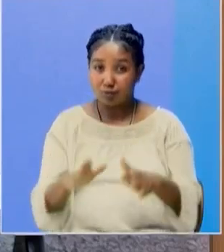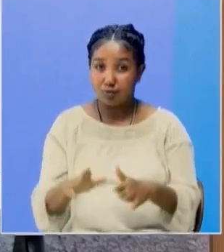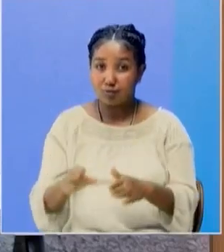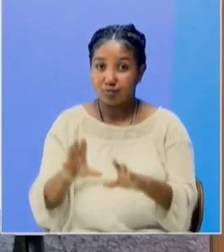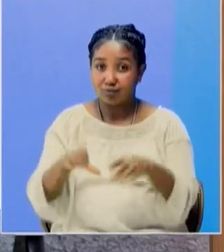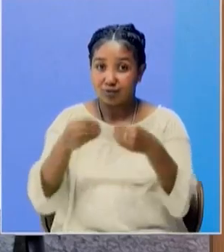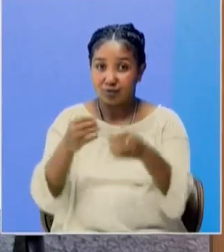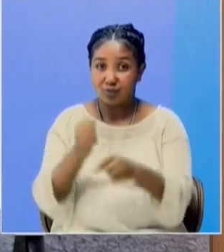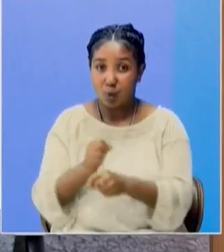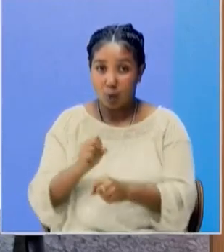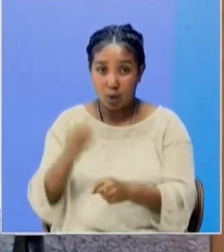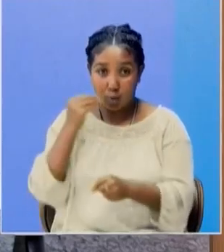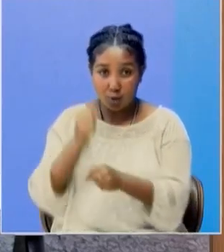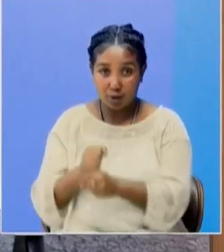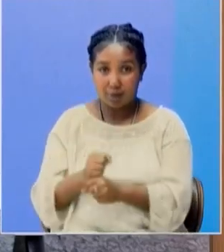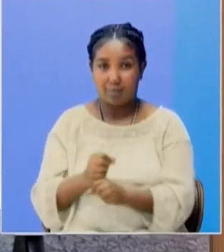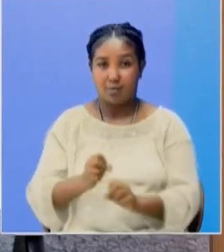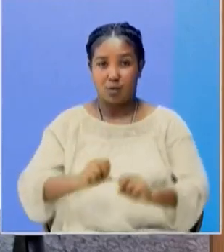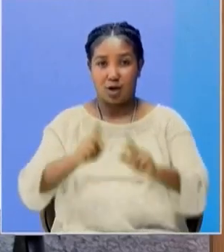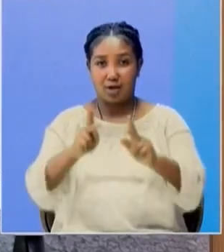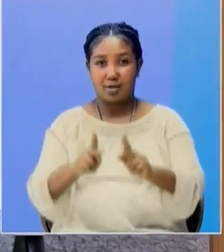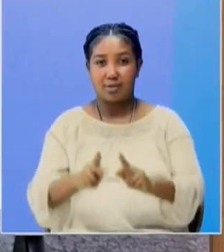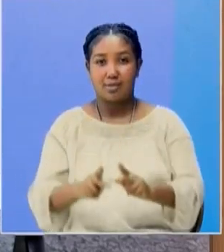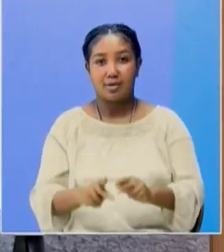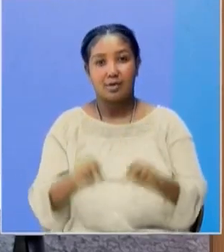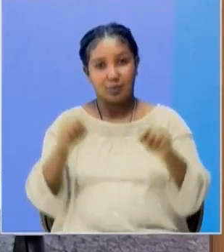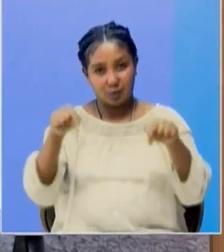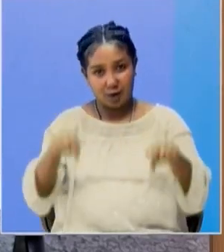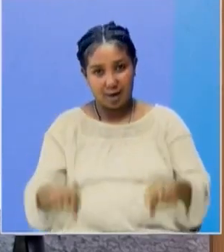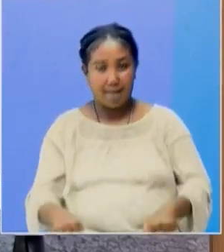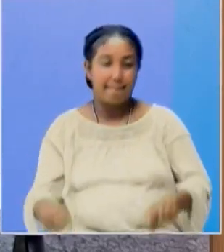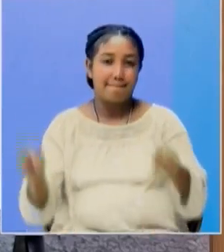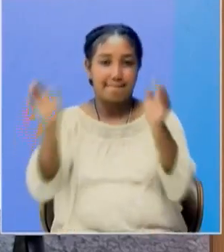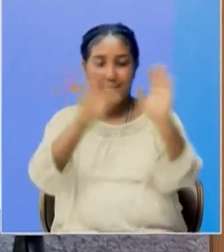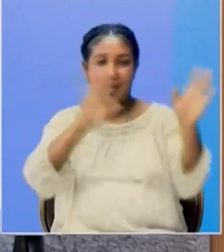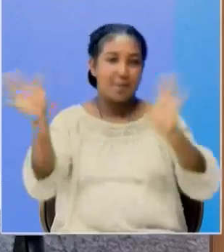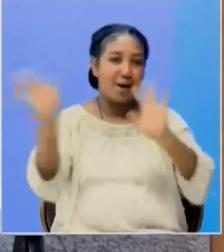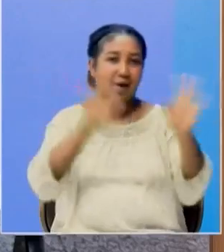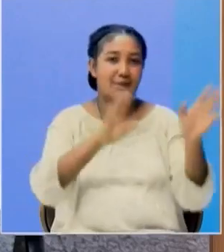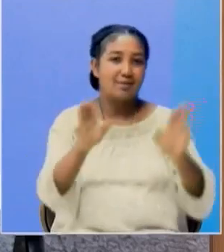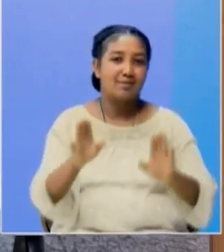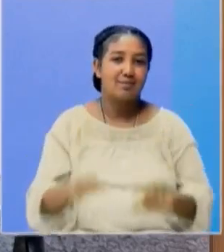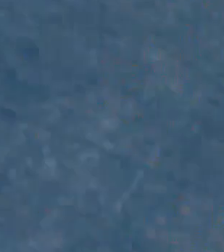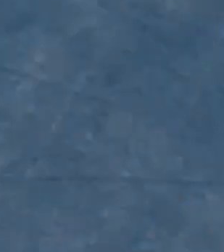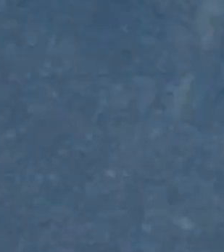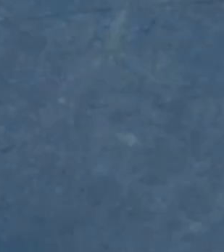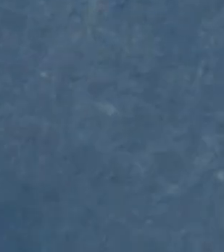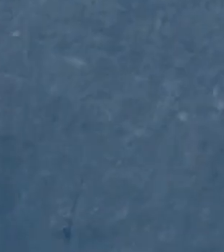given activities. Is that clear? For today, bye. See you.